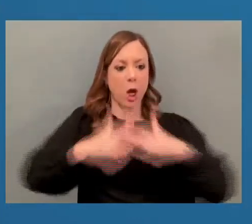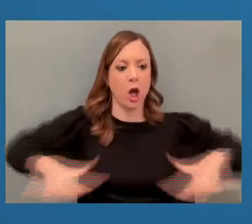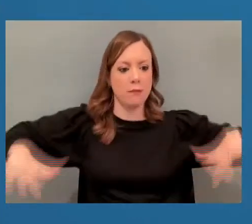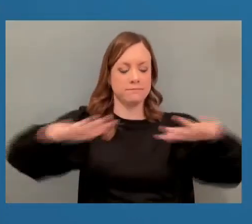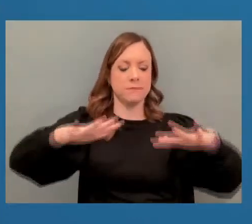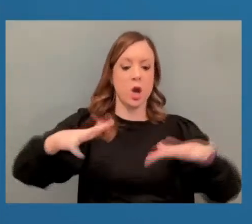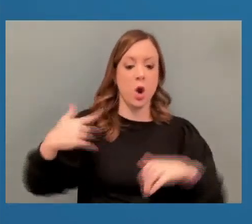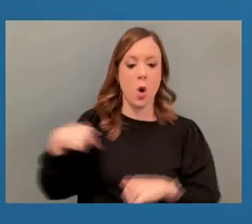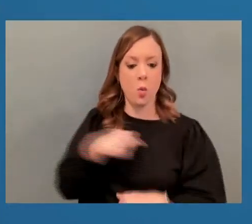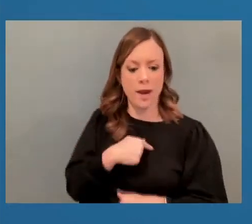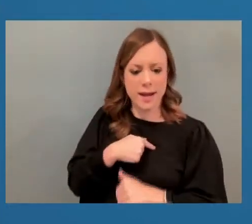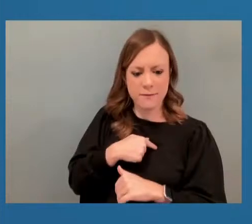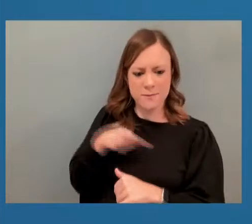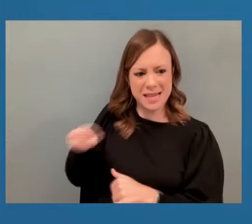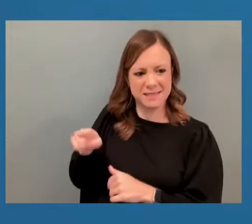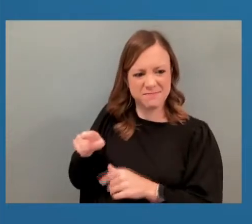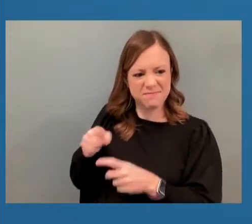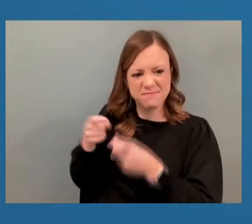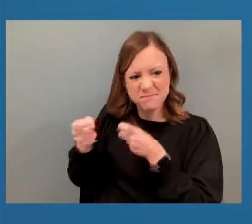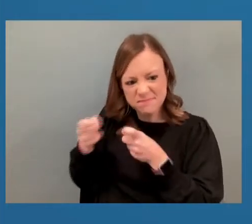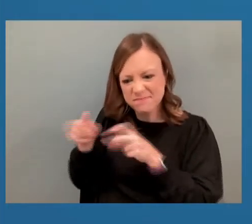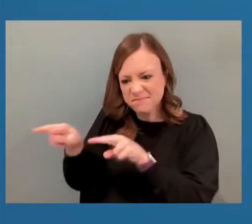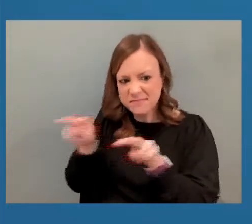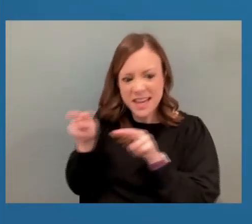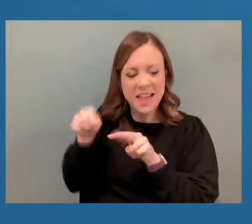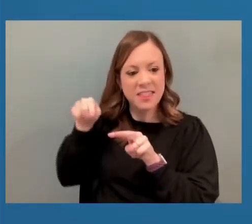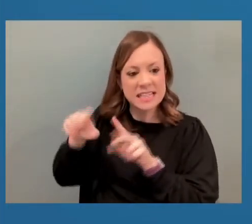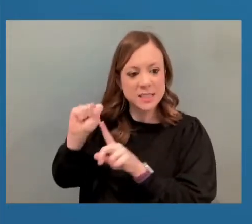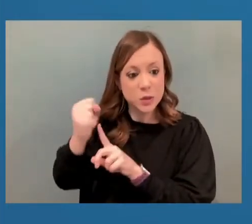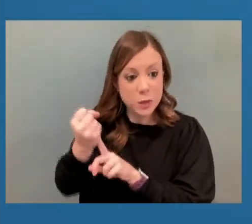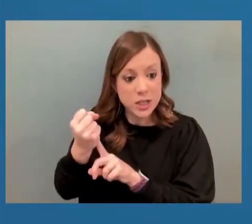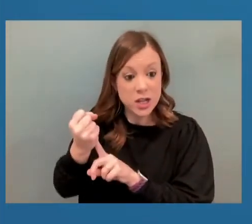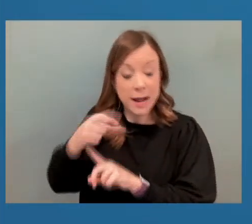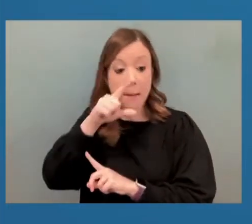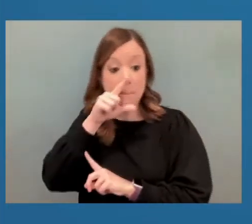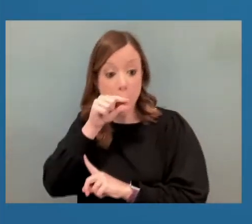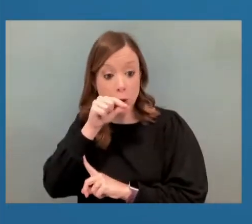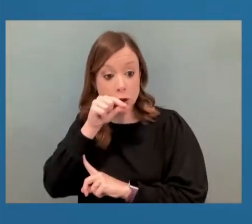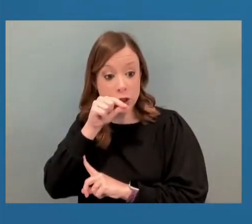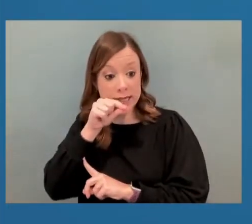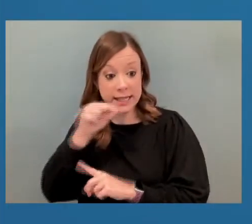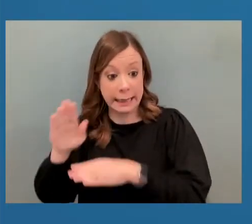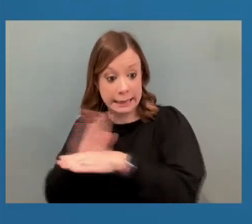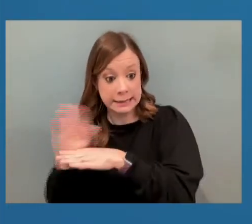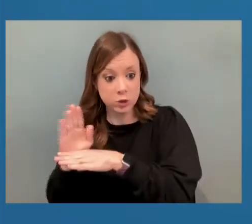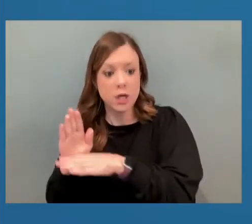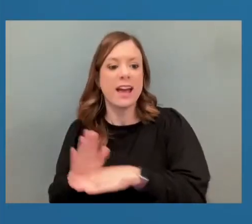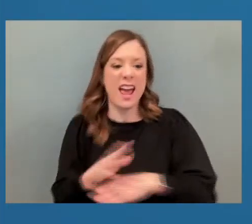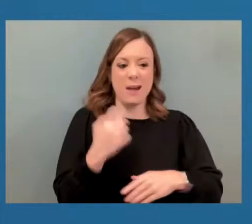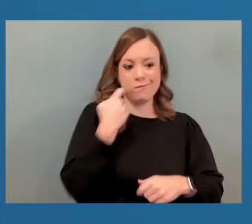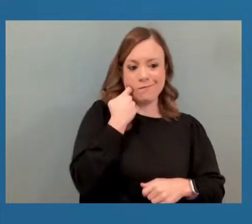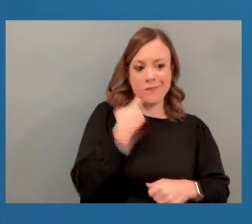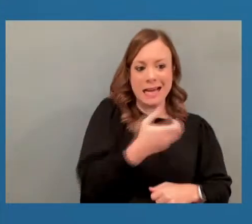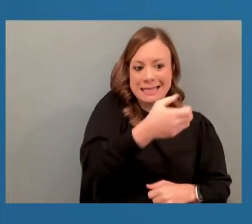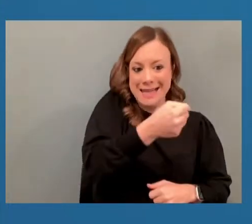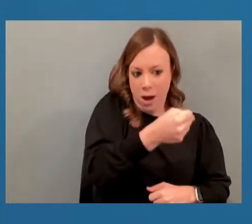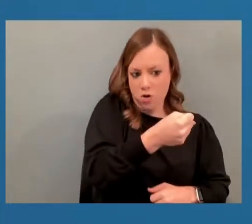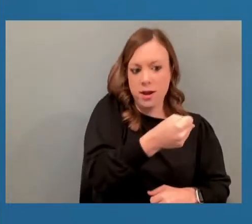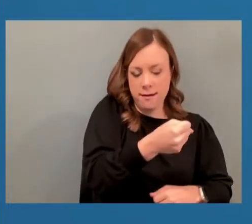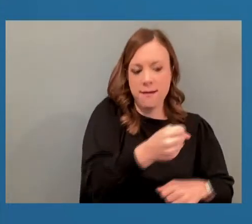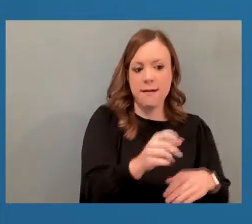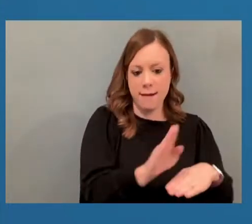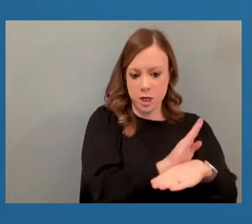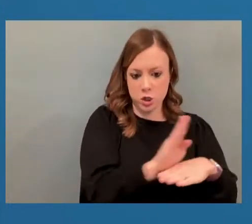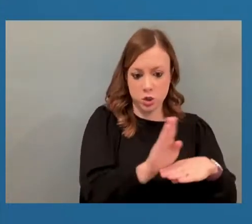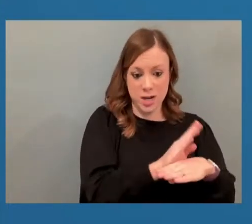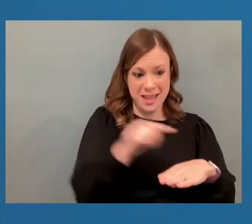poultry industry and more recently, our dairy industry. The situation we are seeing across the country is concerning for all